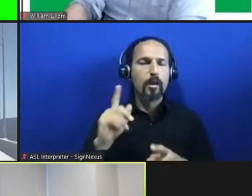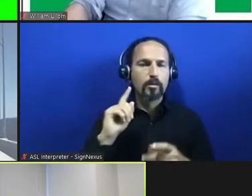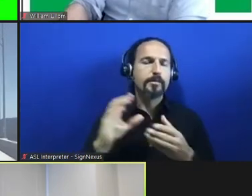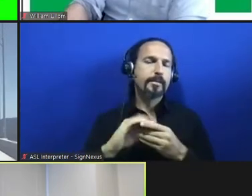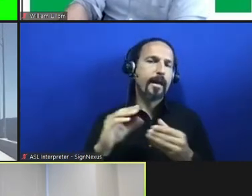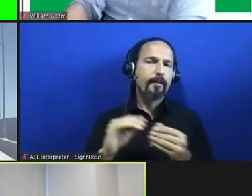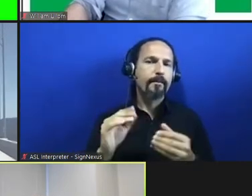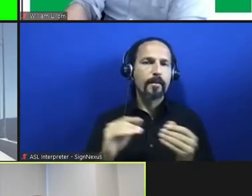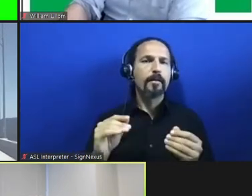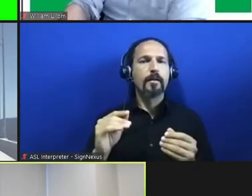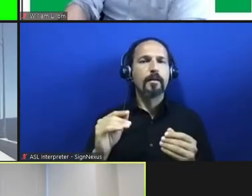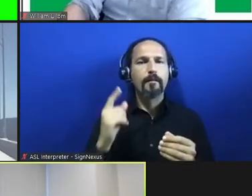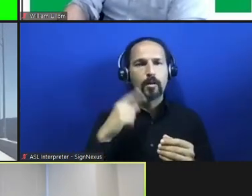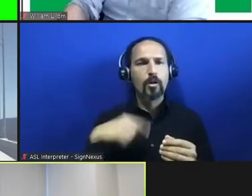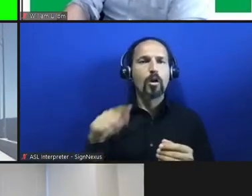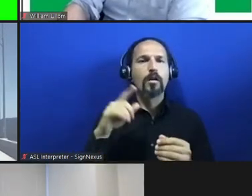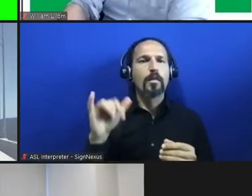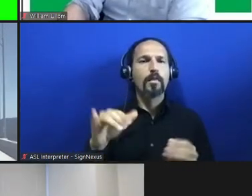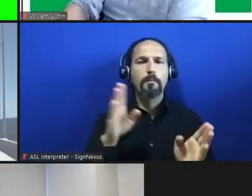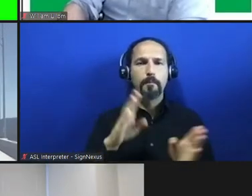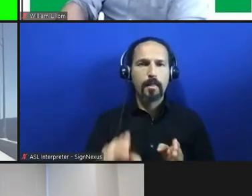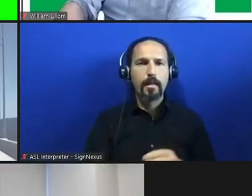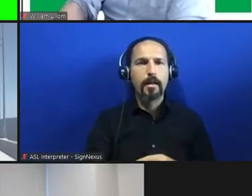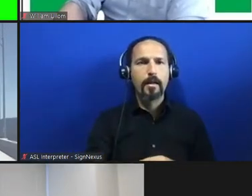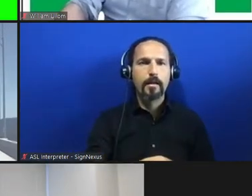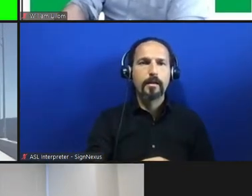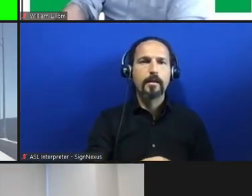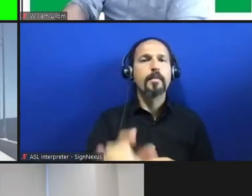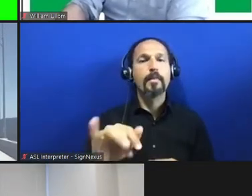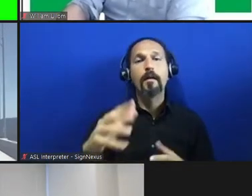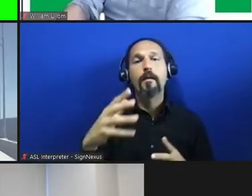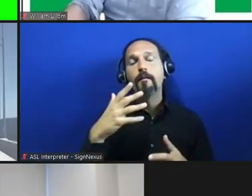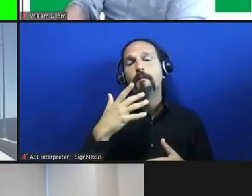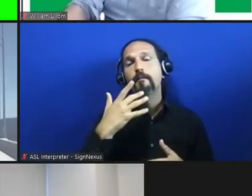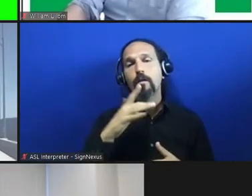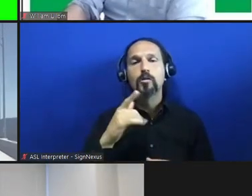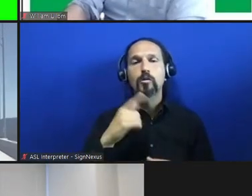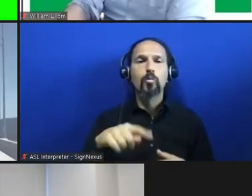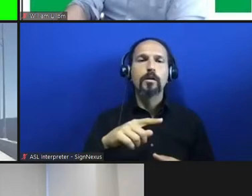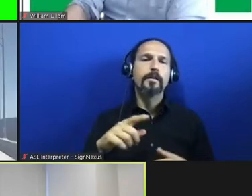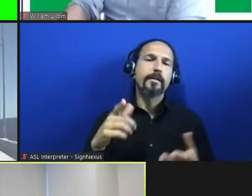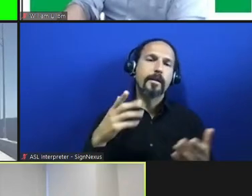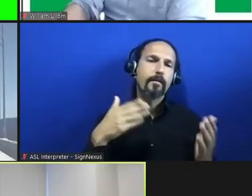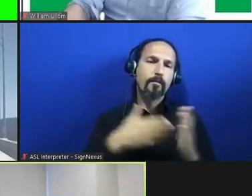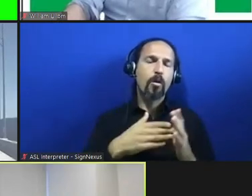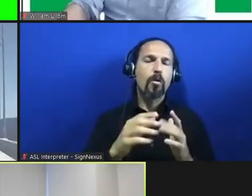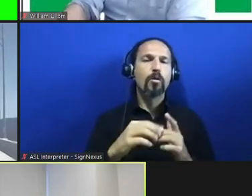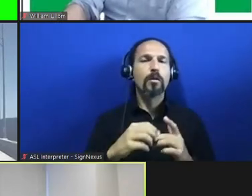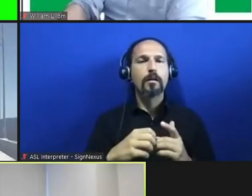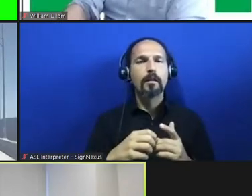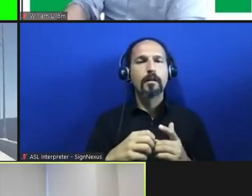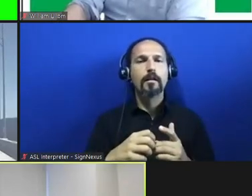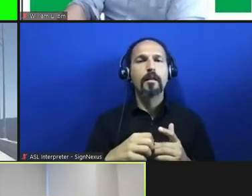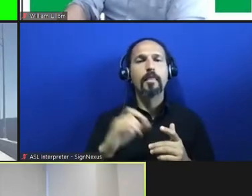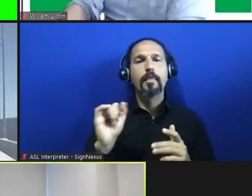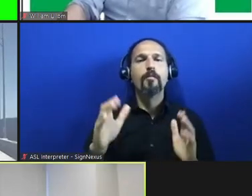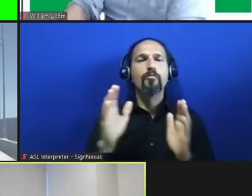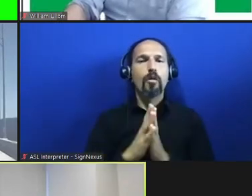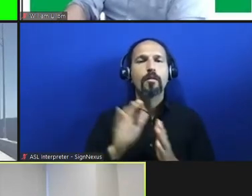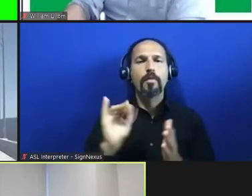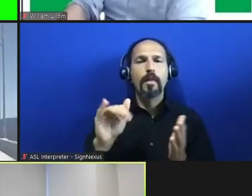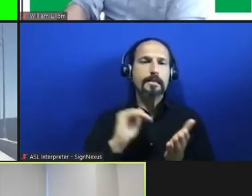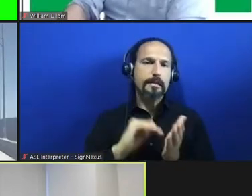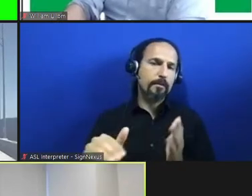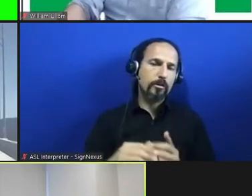testify on behalf of the of the plan which unfortunately we have to oppose and in the alternative would request an exemption